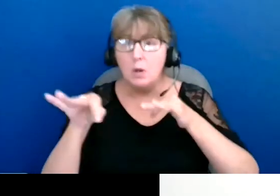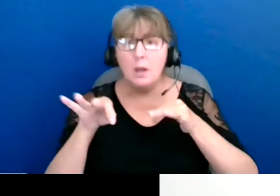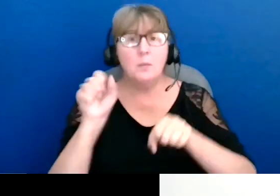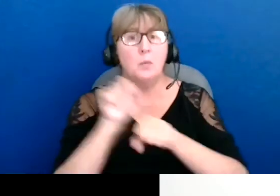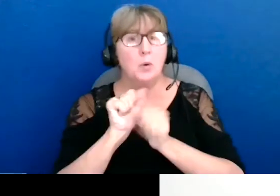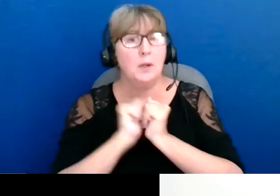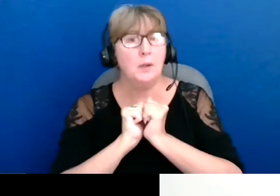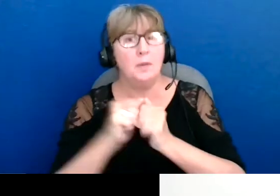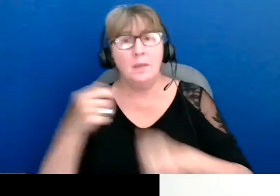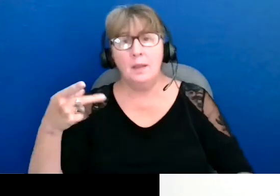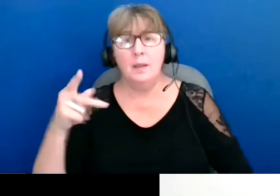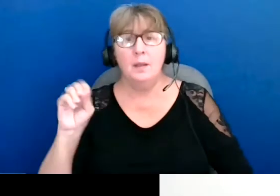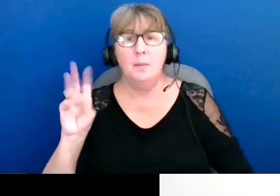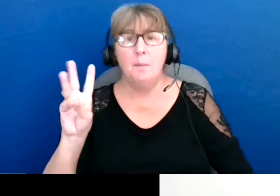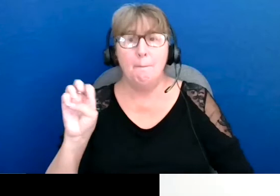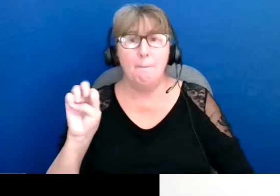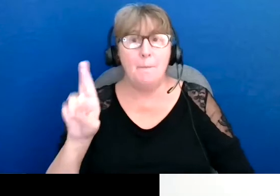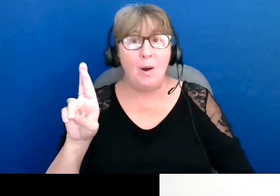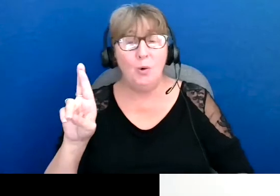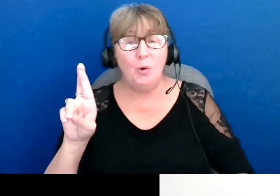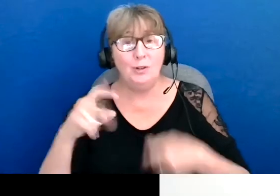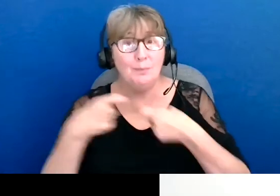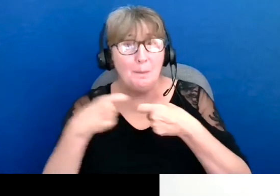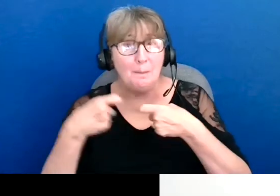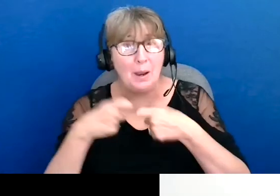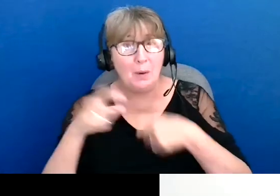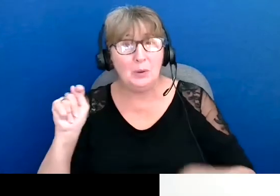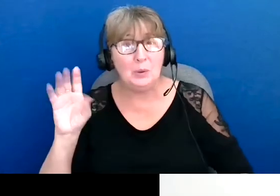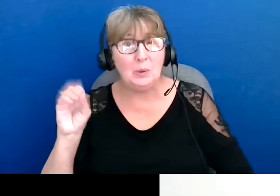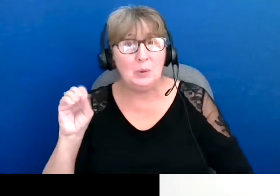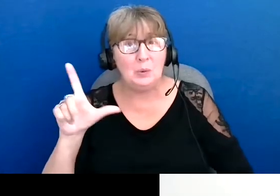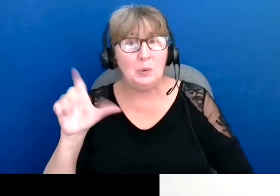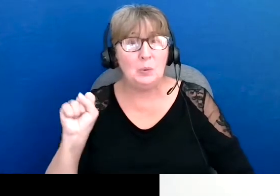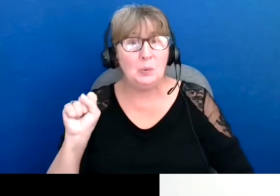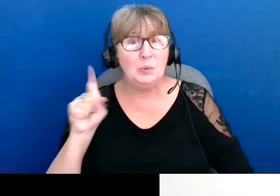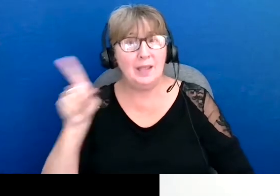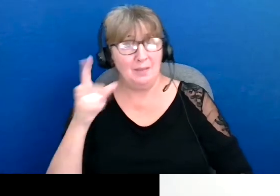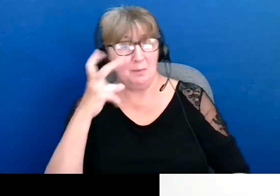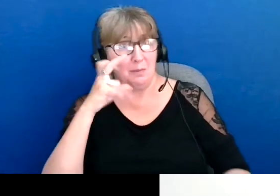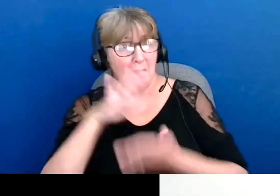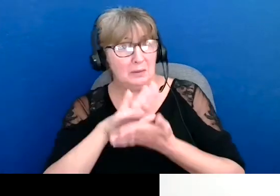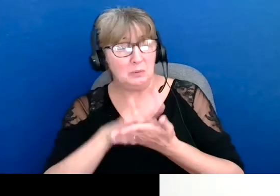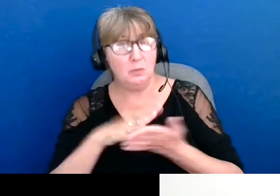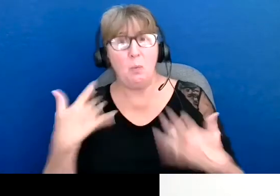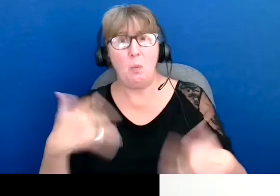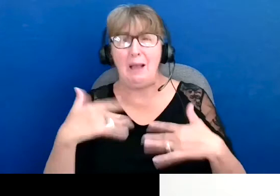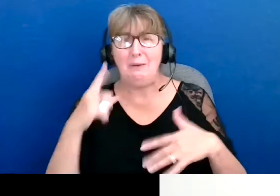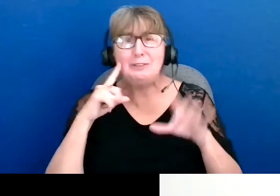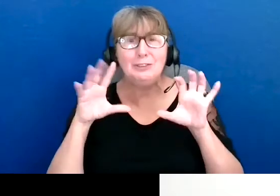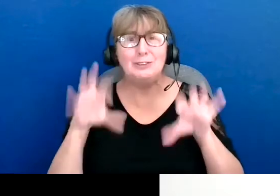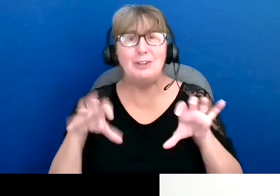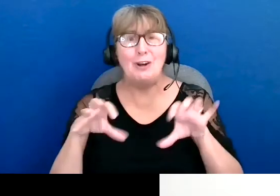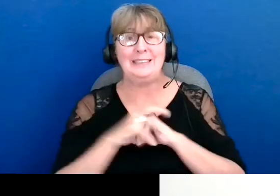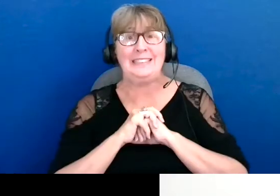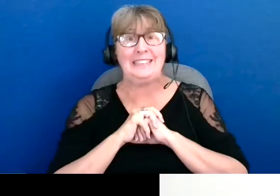power tools in your blind school, I was just amazed and shocked. For the girls, please feel